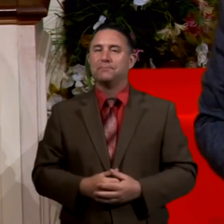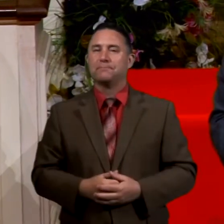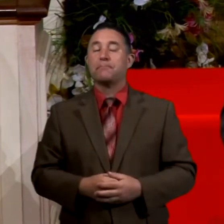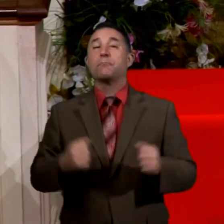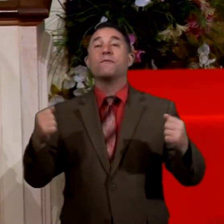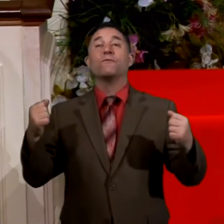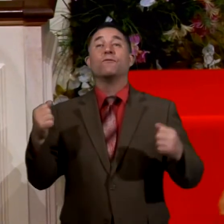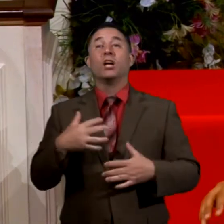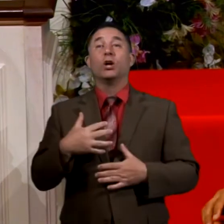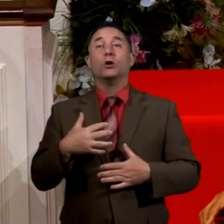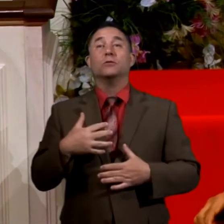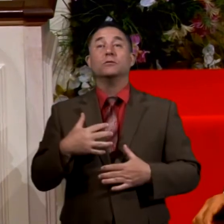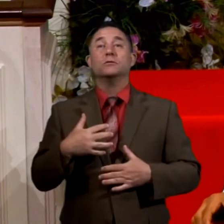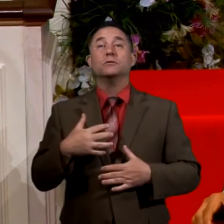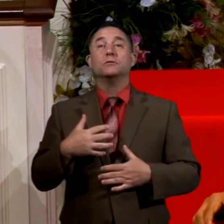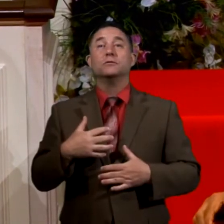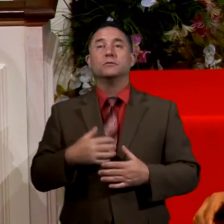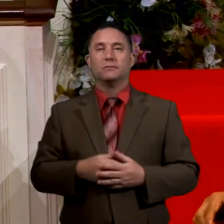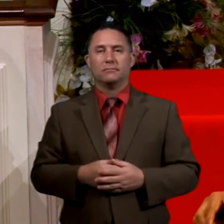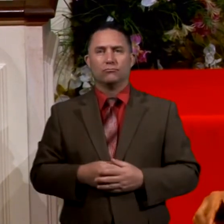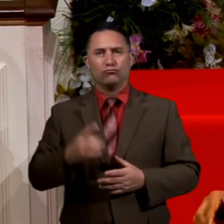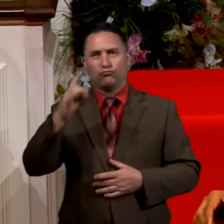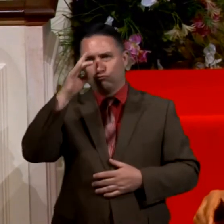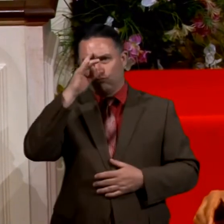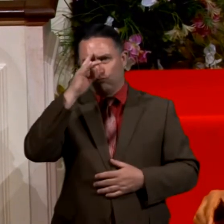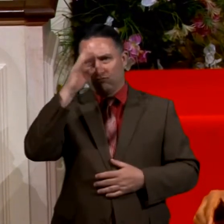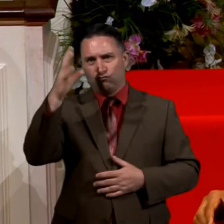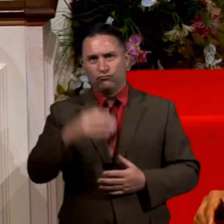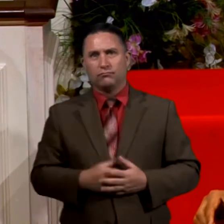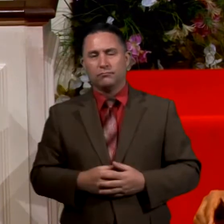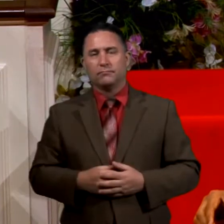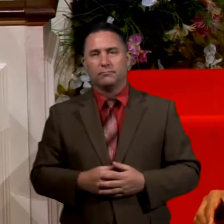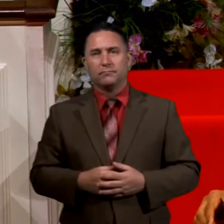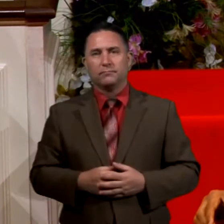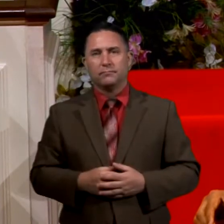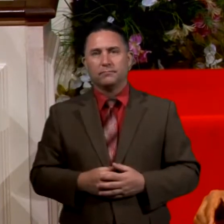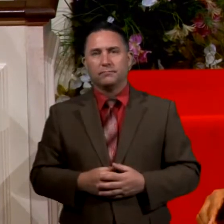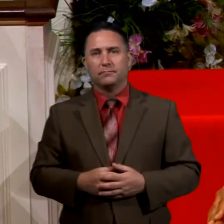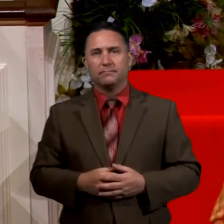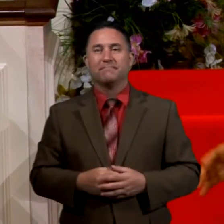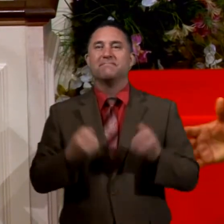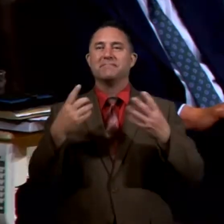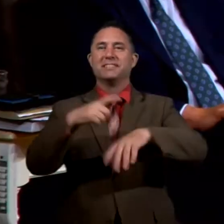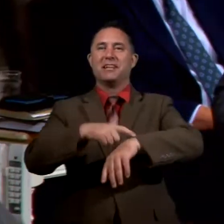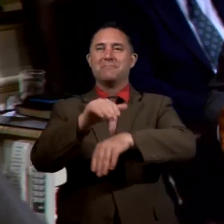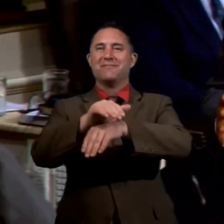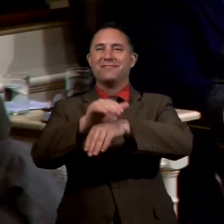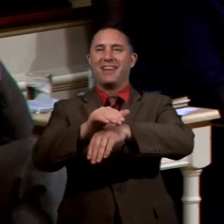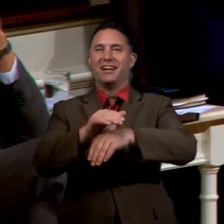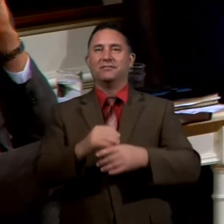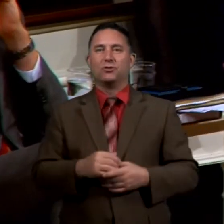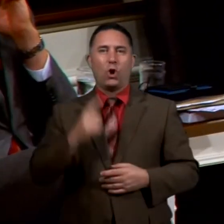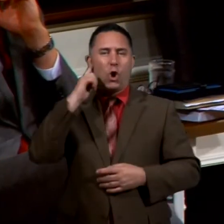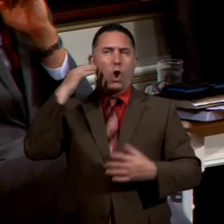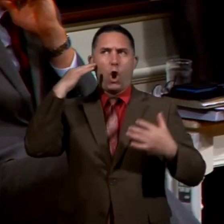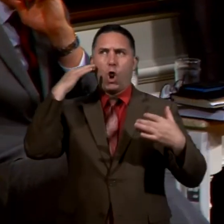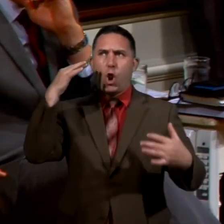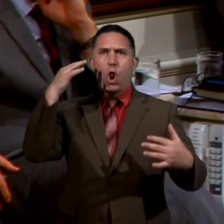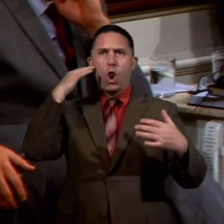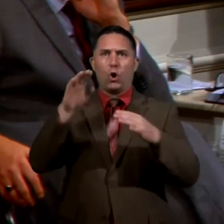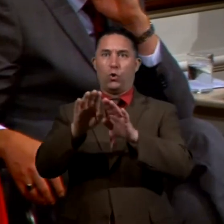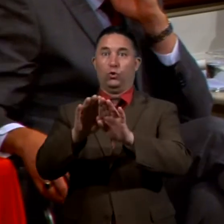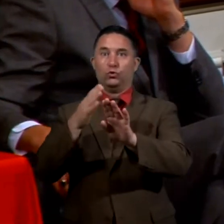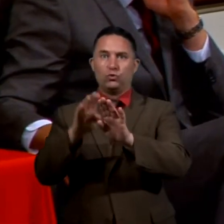Amen. Fear is terrible. How many times at night we hear a noise at the